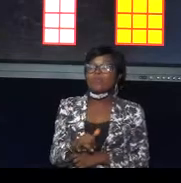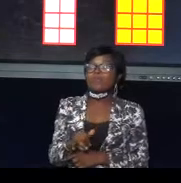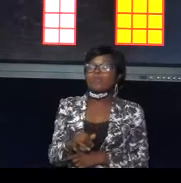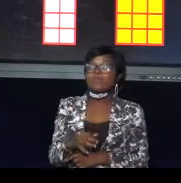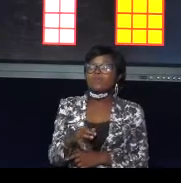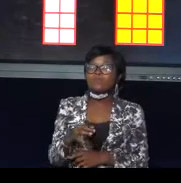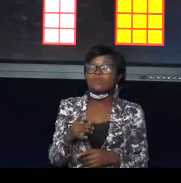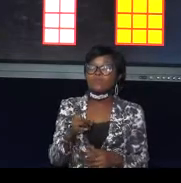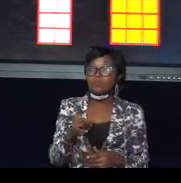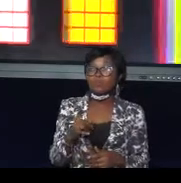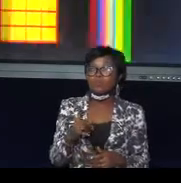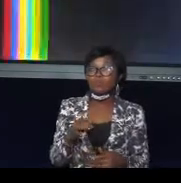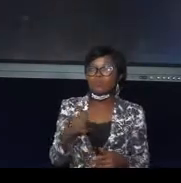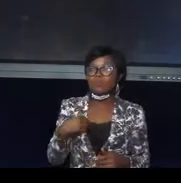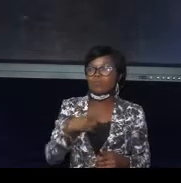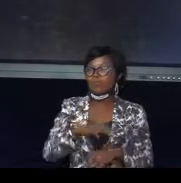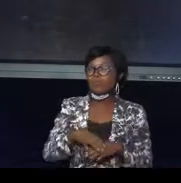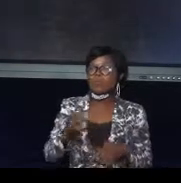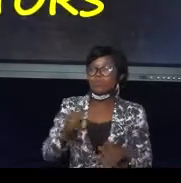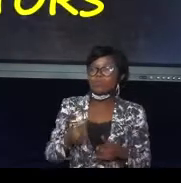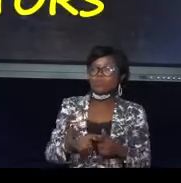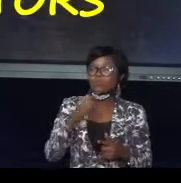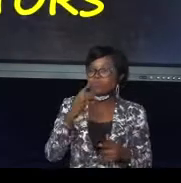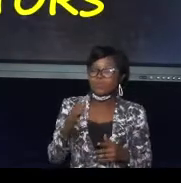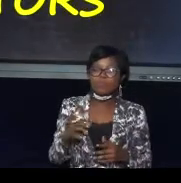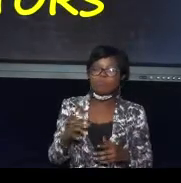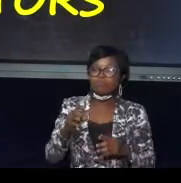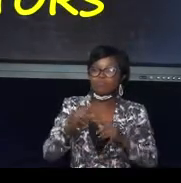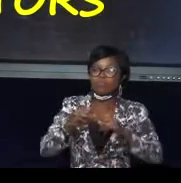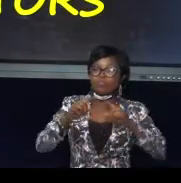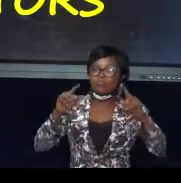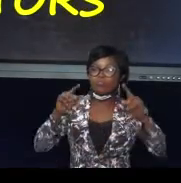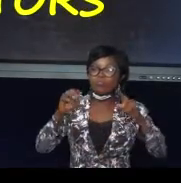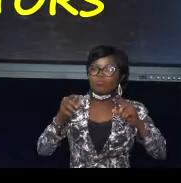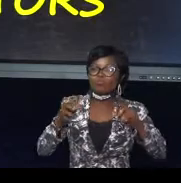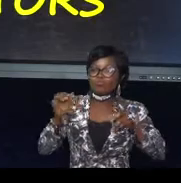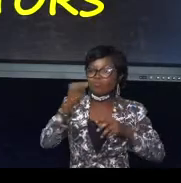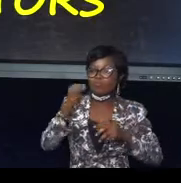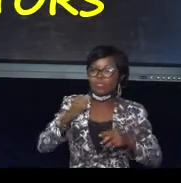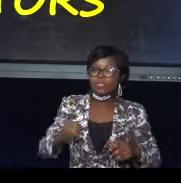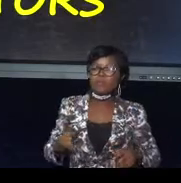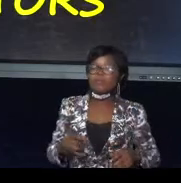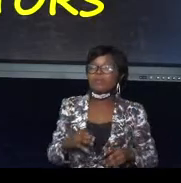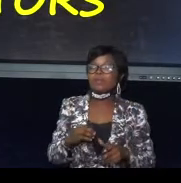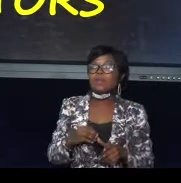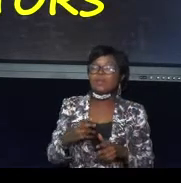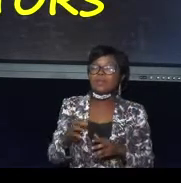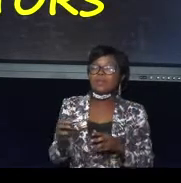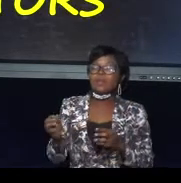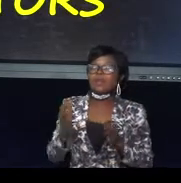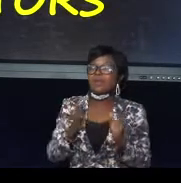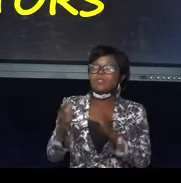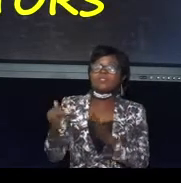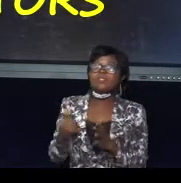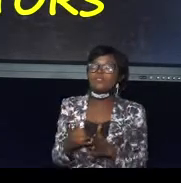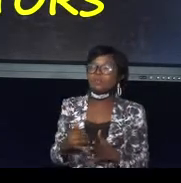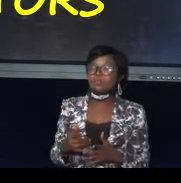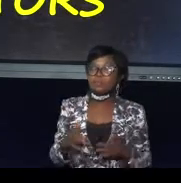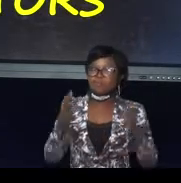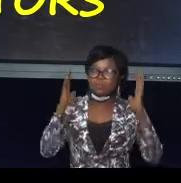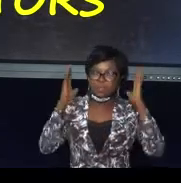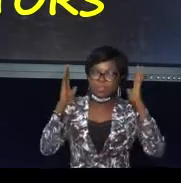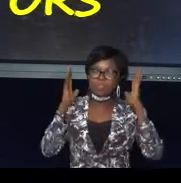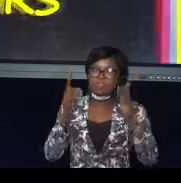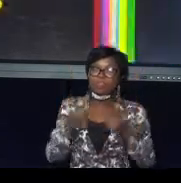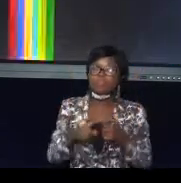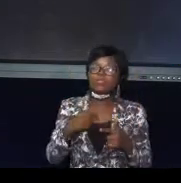find the highest common factor, we will not need to be drawing squares and rearranging. There's a simpler way to do it in mathematics, so you just pay